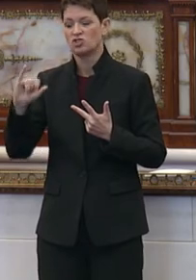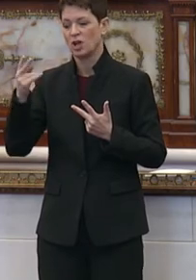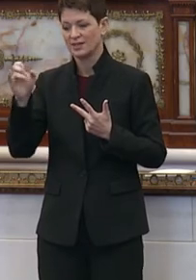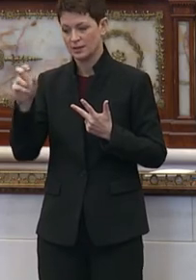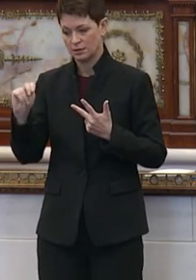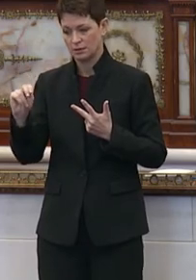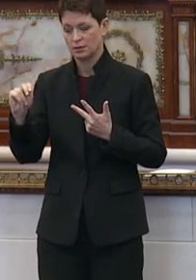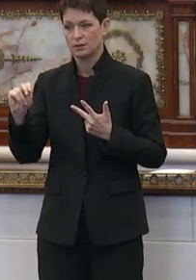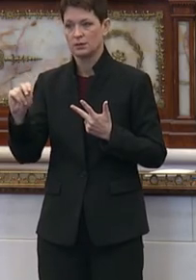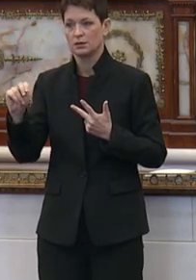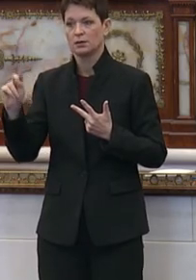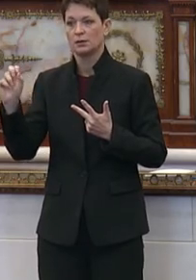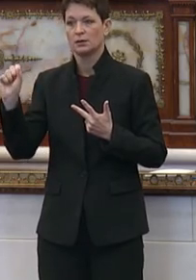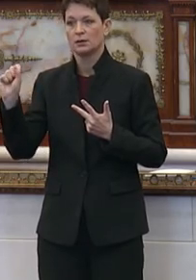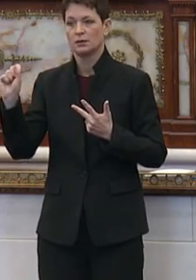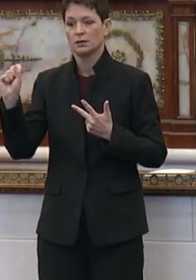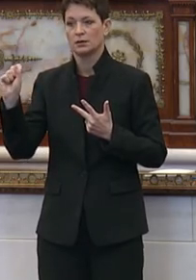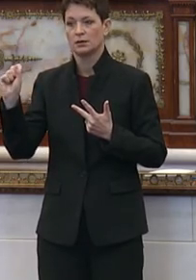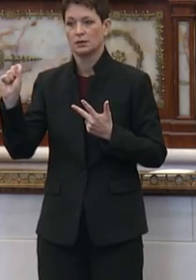Councilman Johnson.